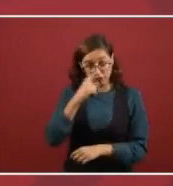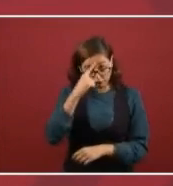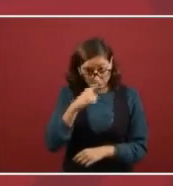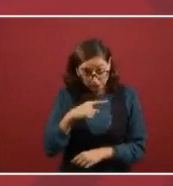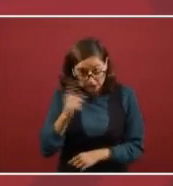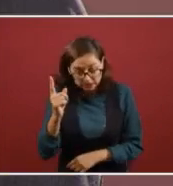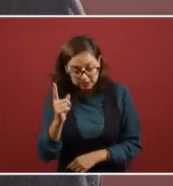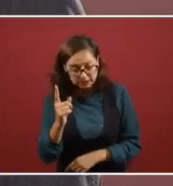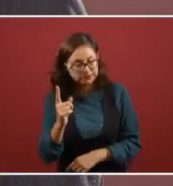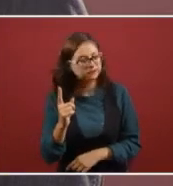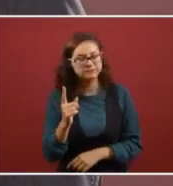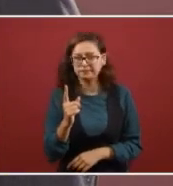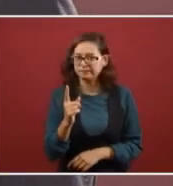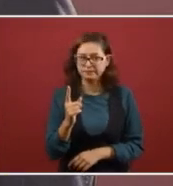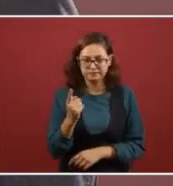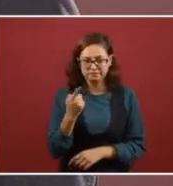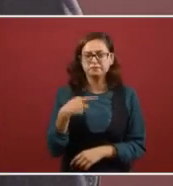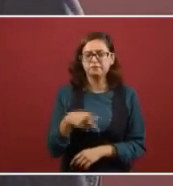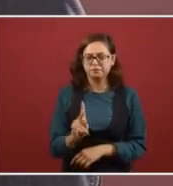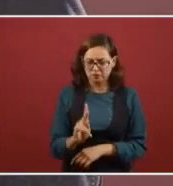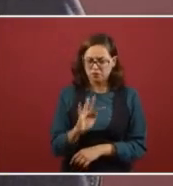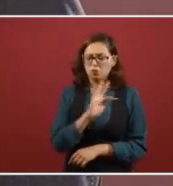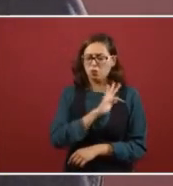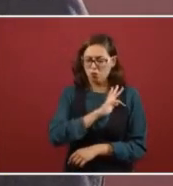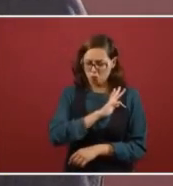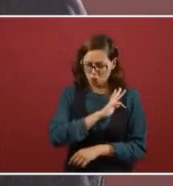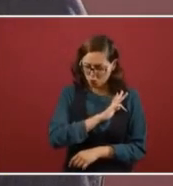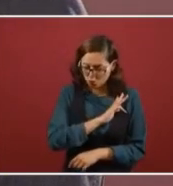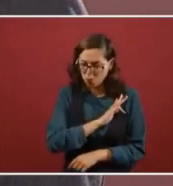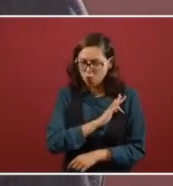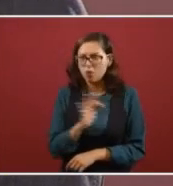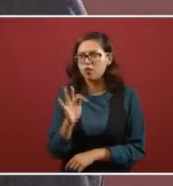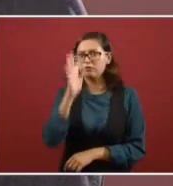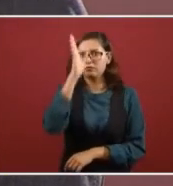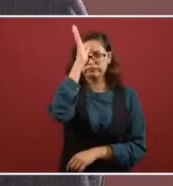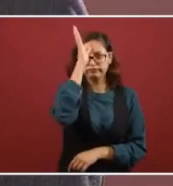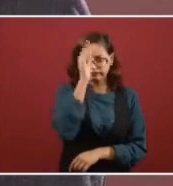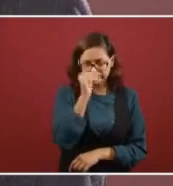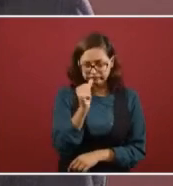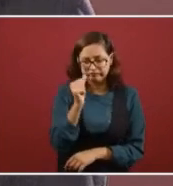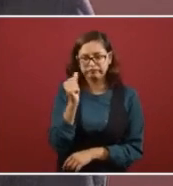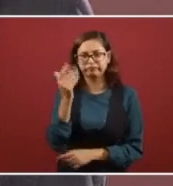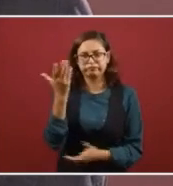It's not a simple matter, but we can come to an agreement.